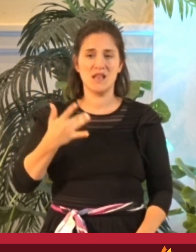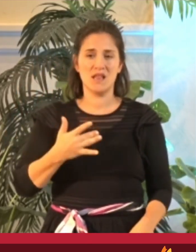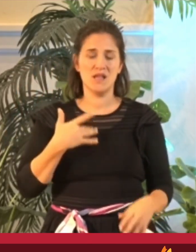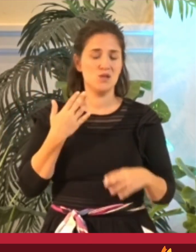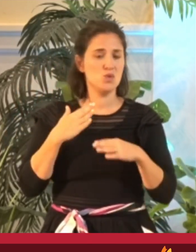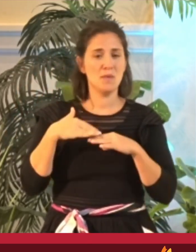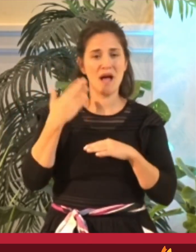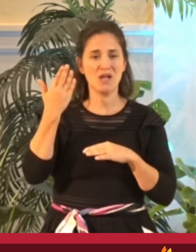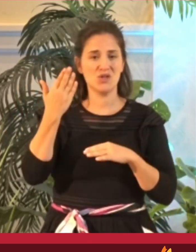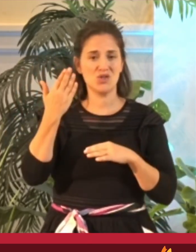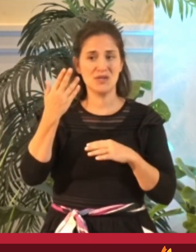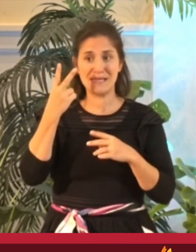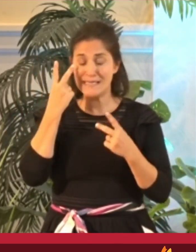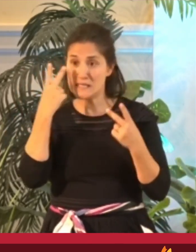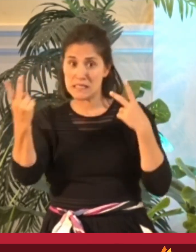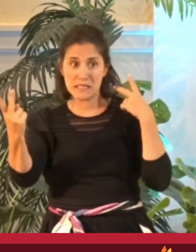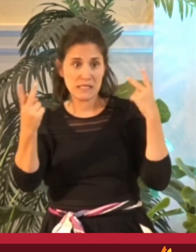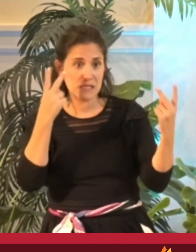too much suffering.